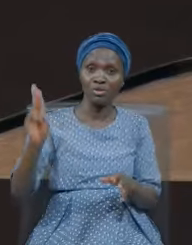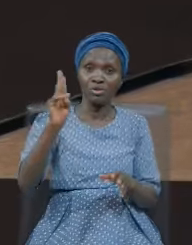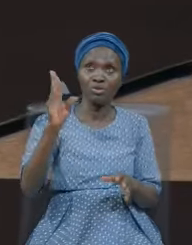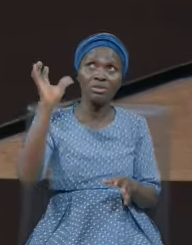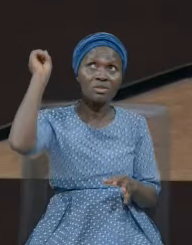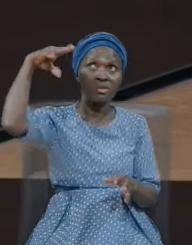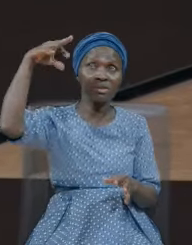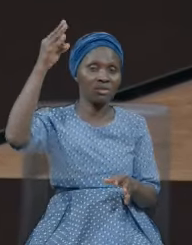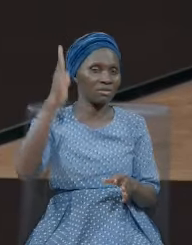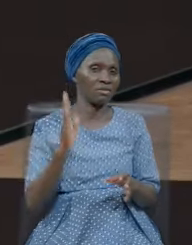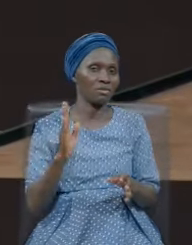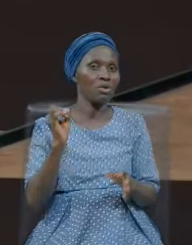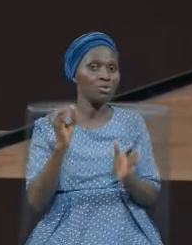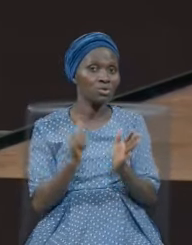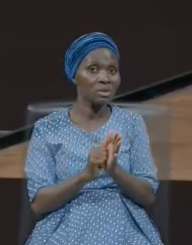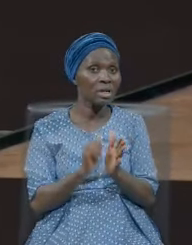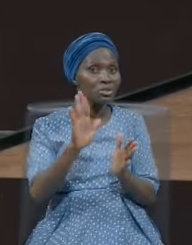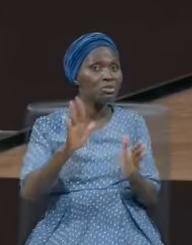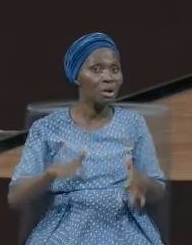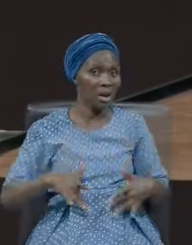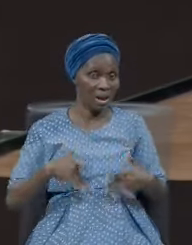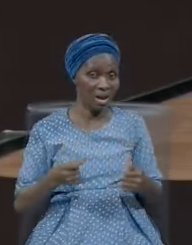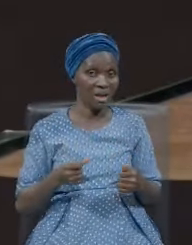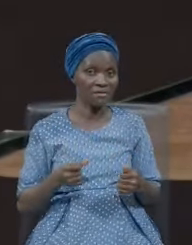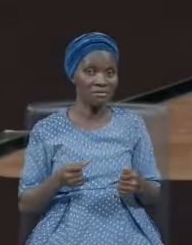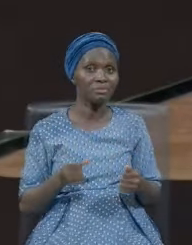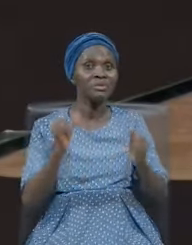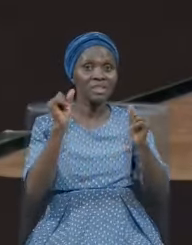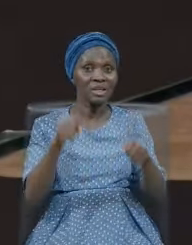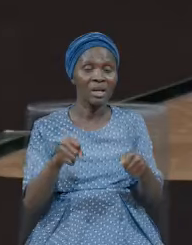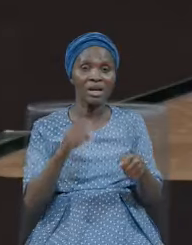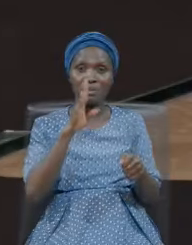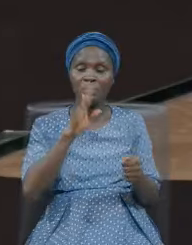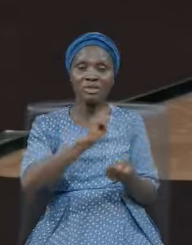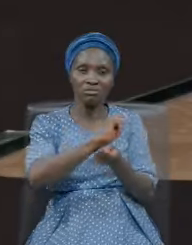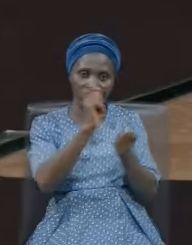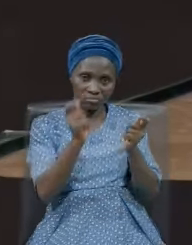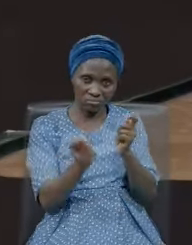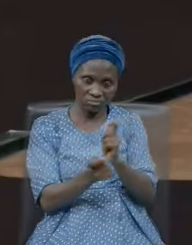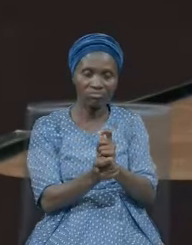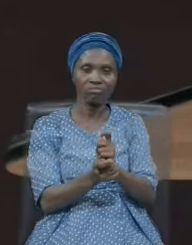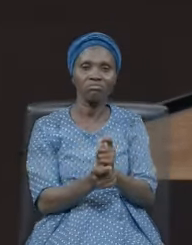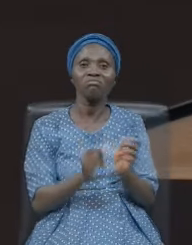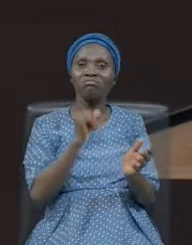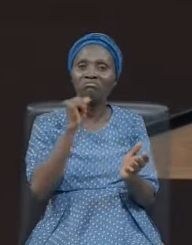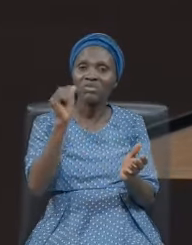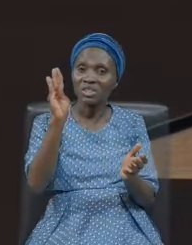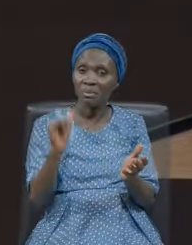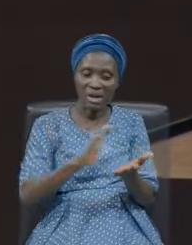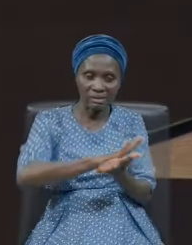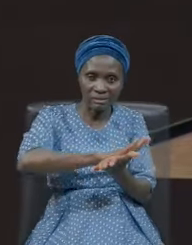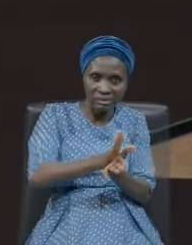that your life will be lived by transformation, not by trampling